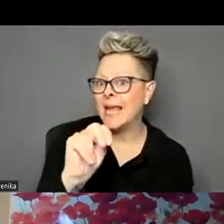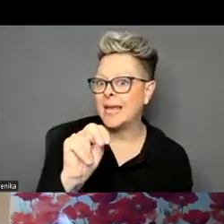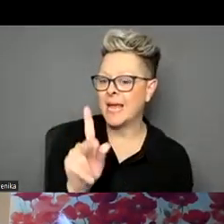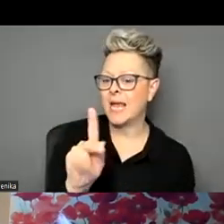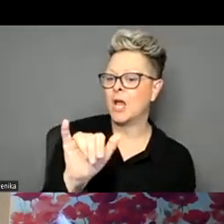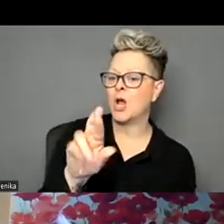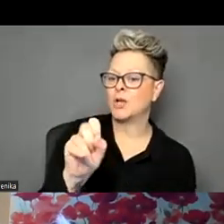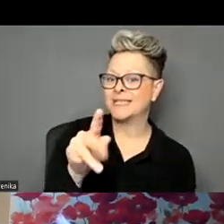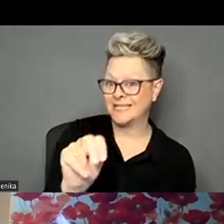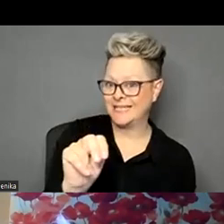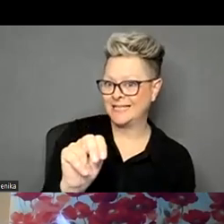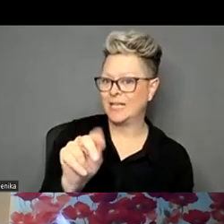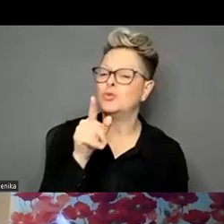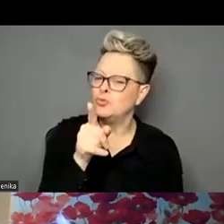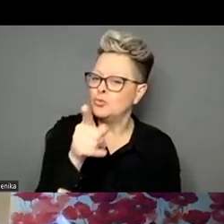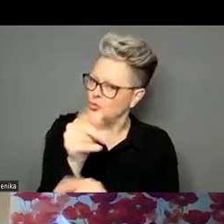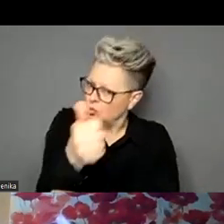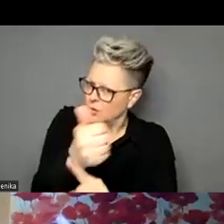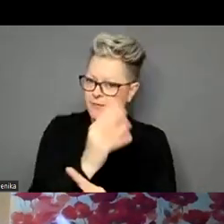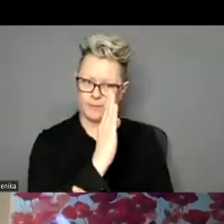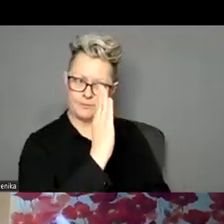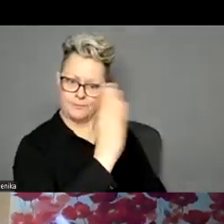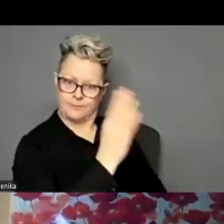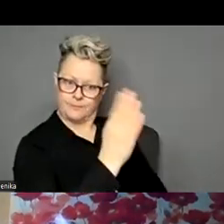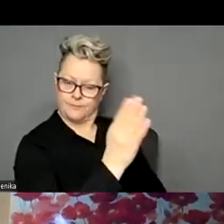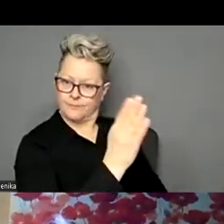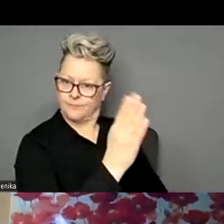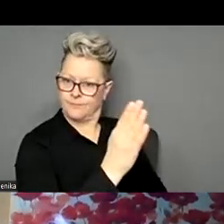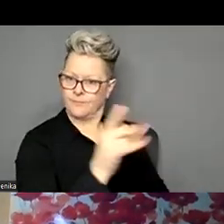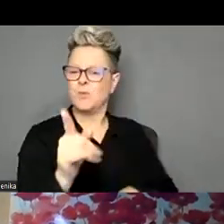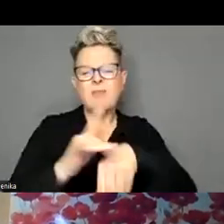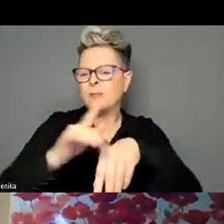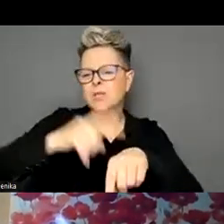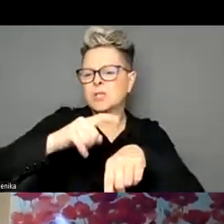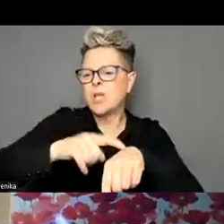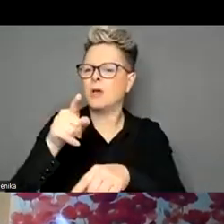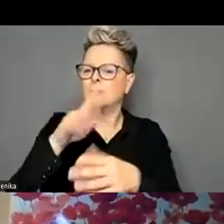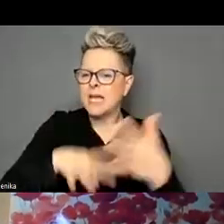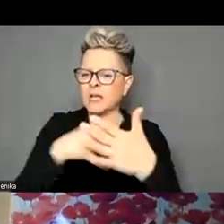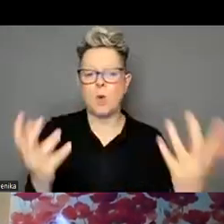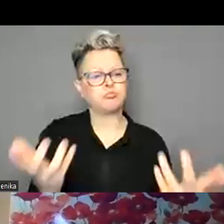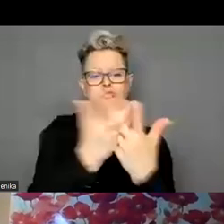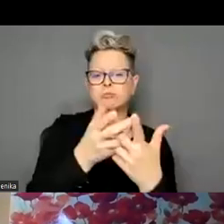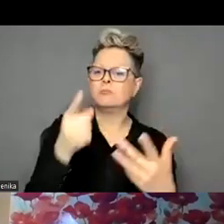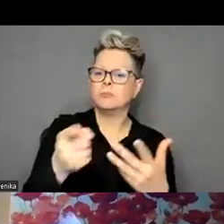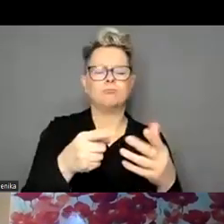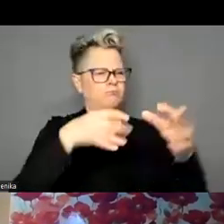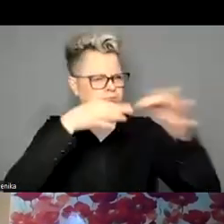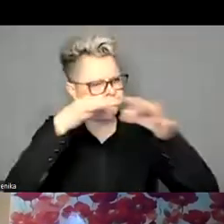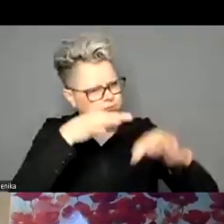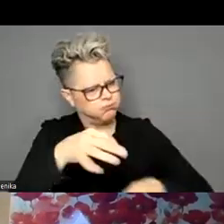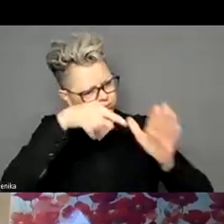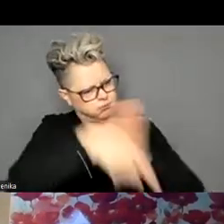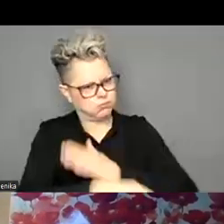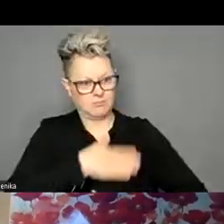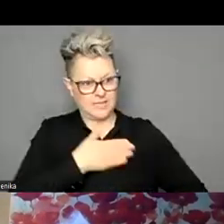this presentation, or whenever you guys have available time to pursue that further. Is that